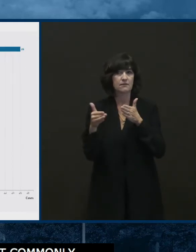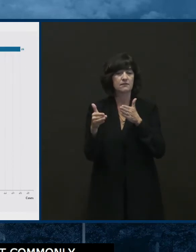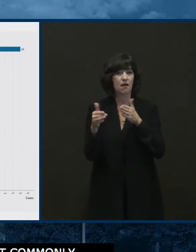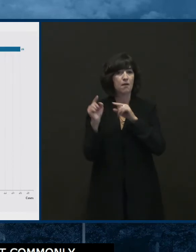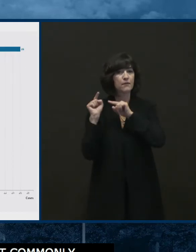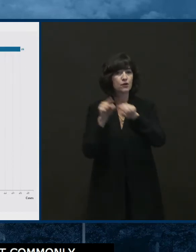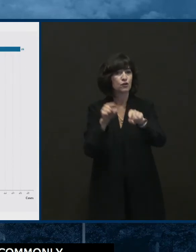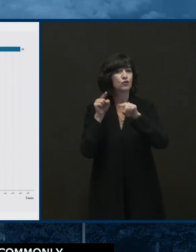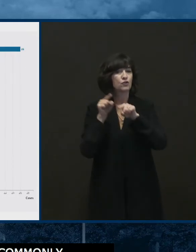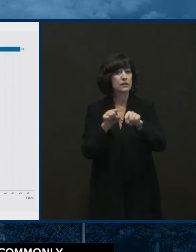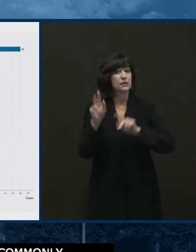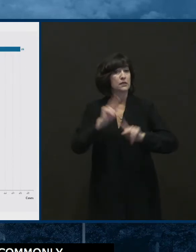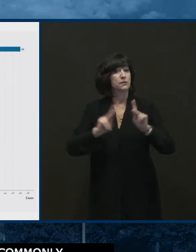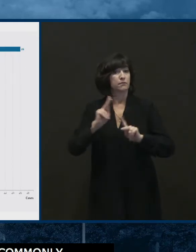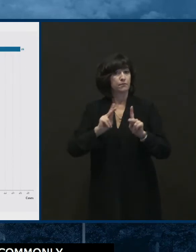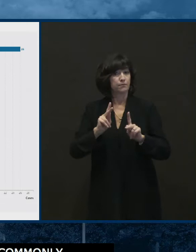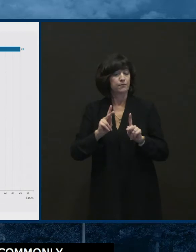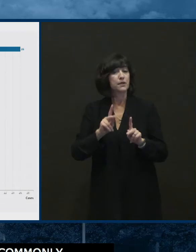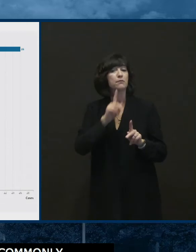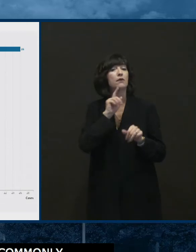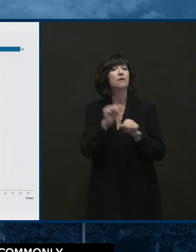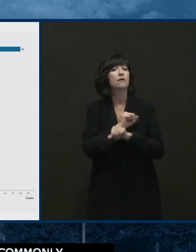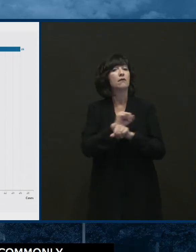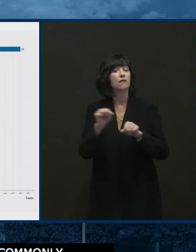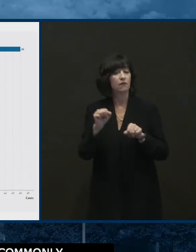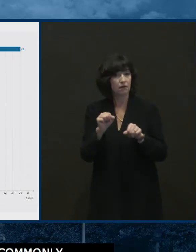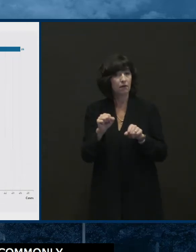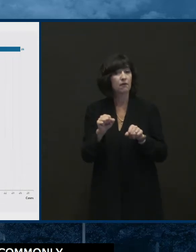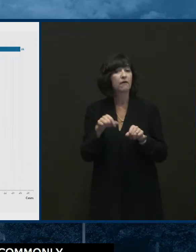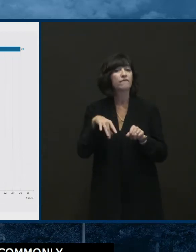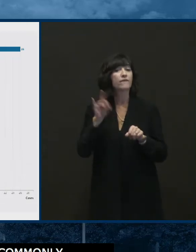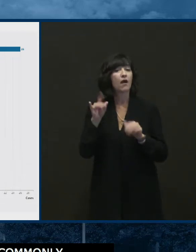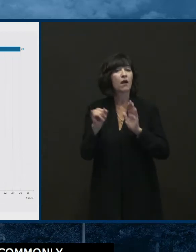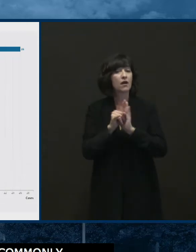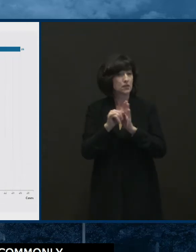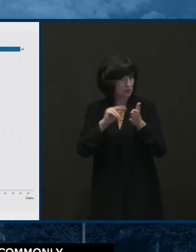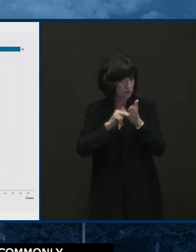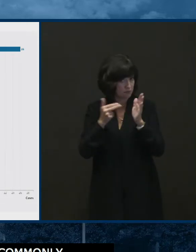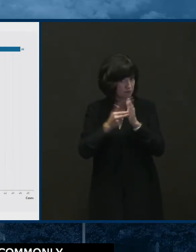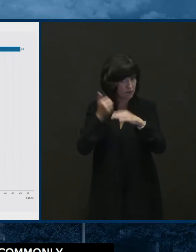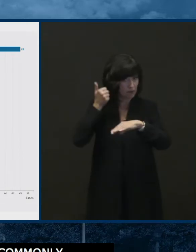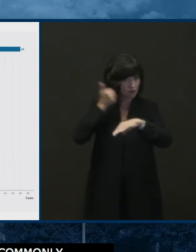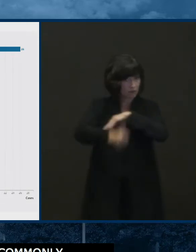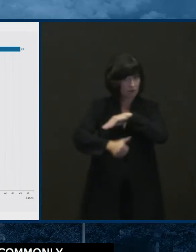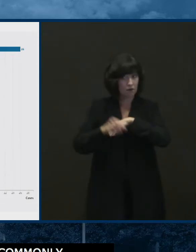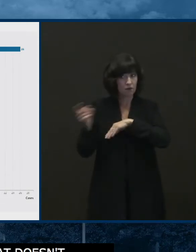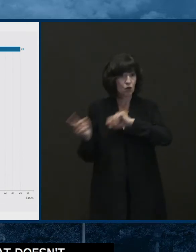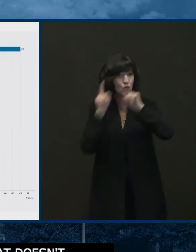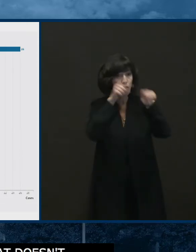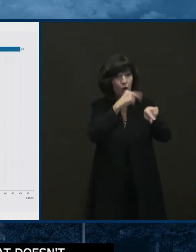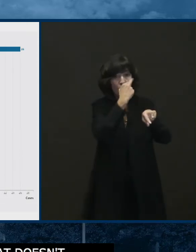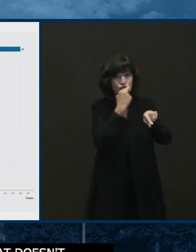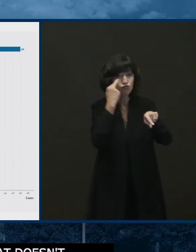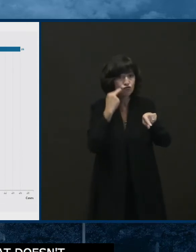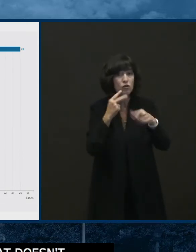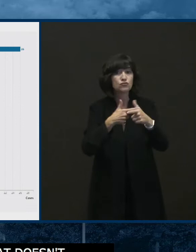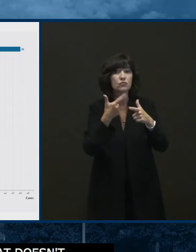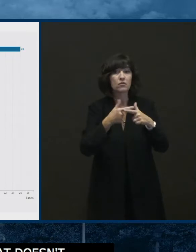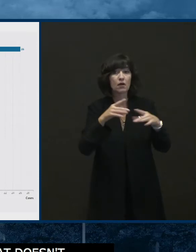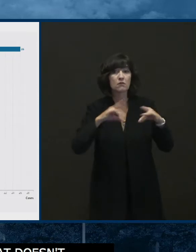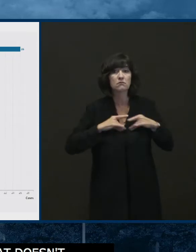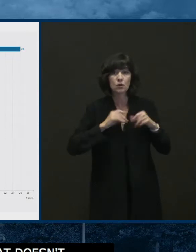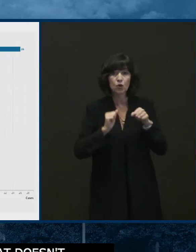have tested positive. Now, that doesn't necessarily mean that's where they got their infection, but within the 14 days prior